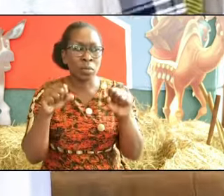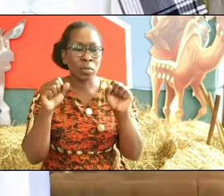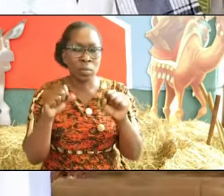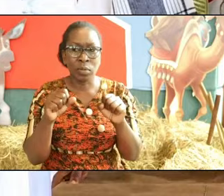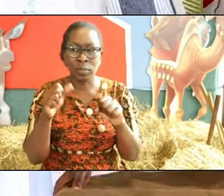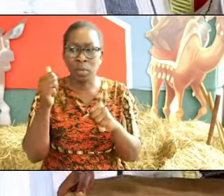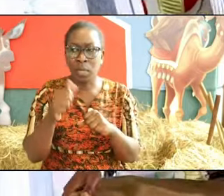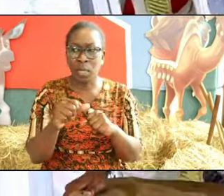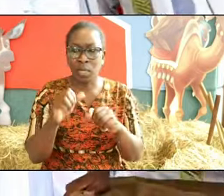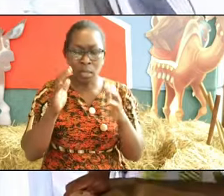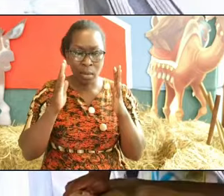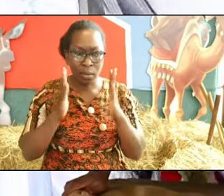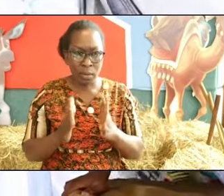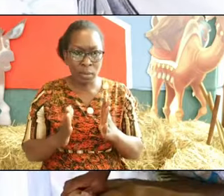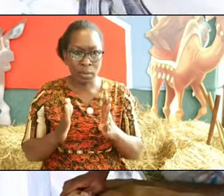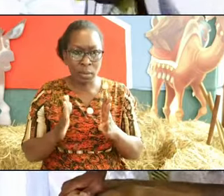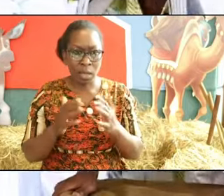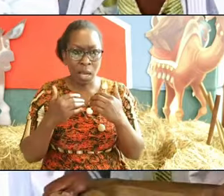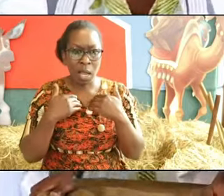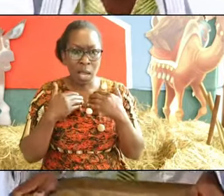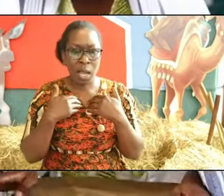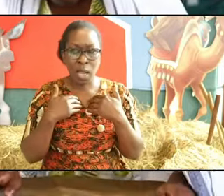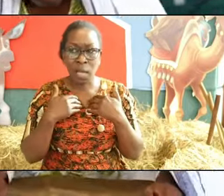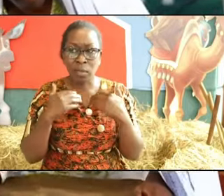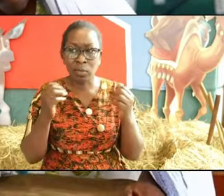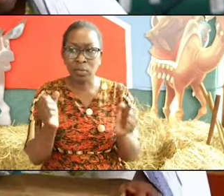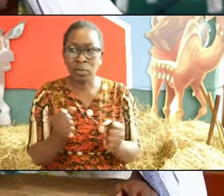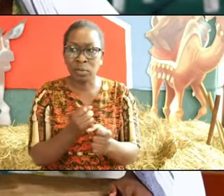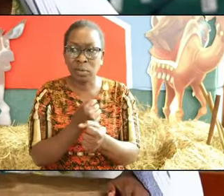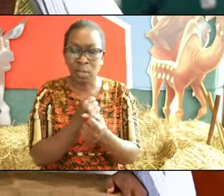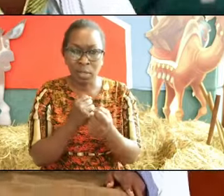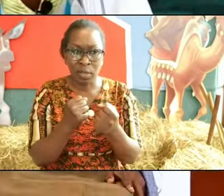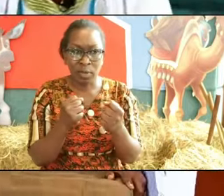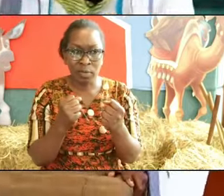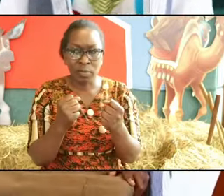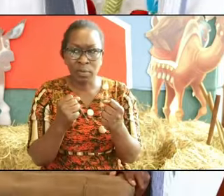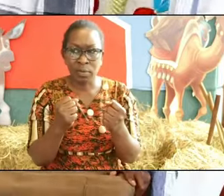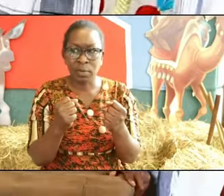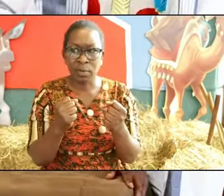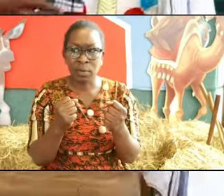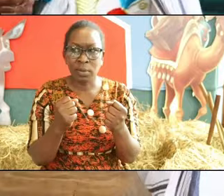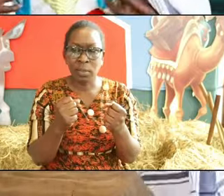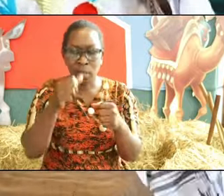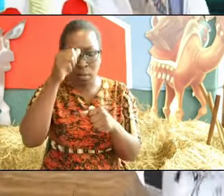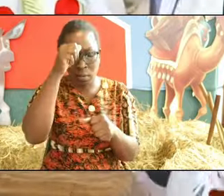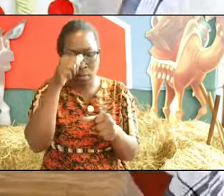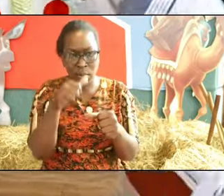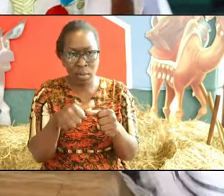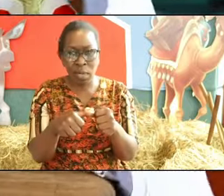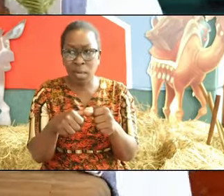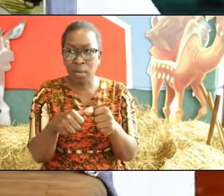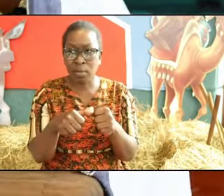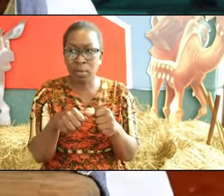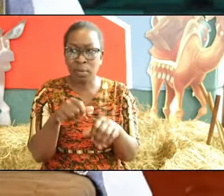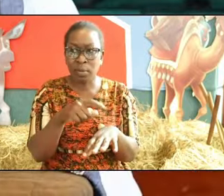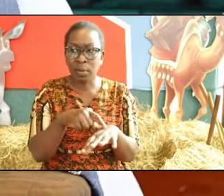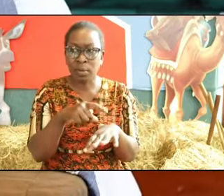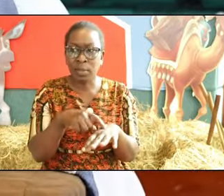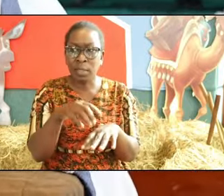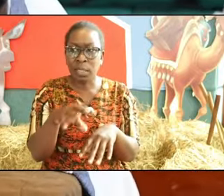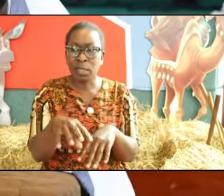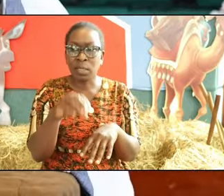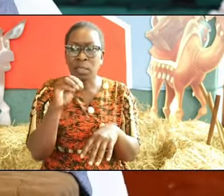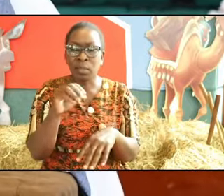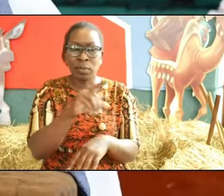choose salvation through faith in him. This is what we remember when we partake of